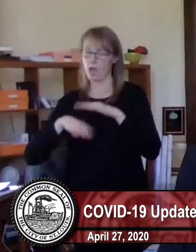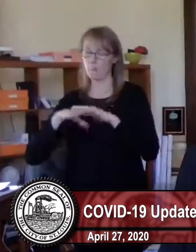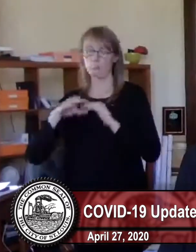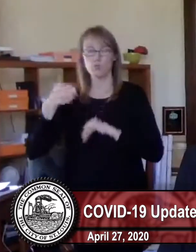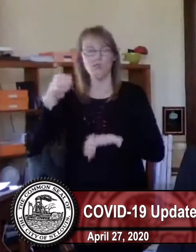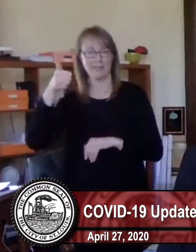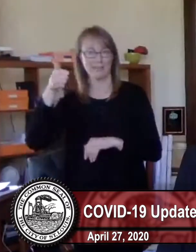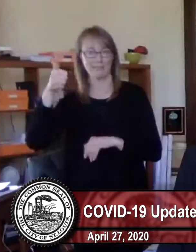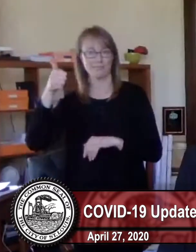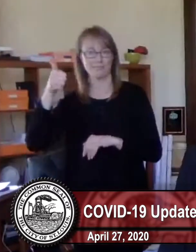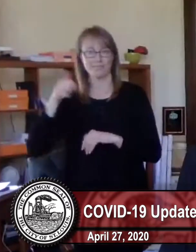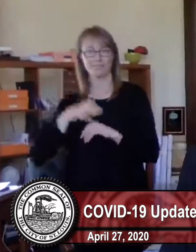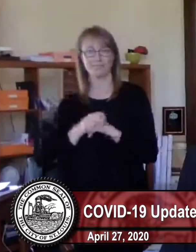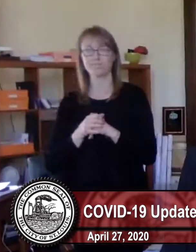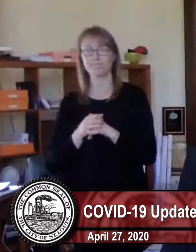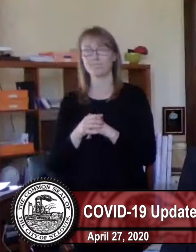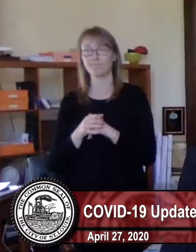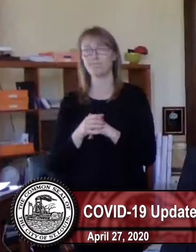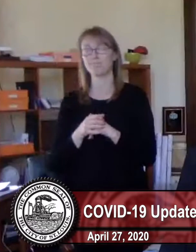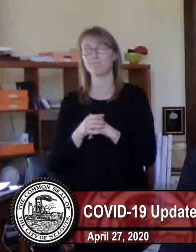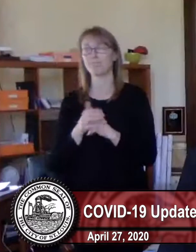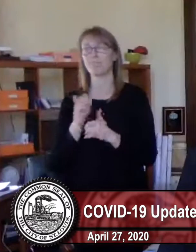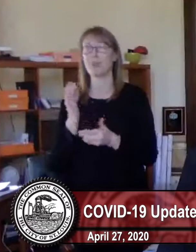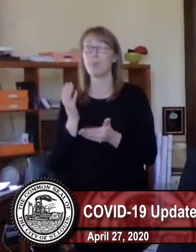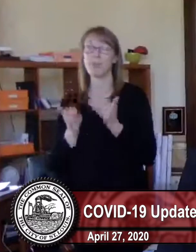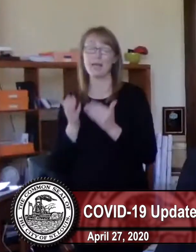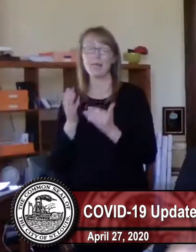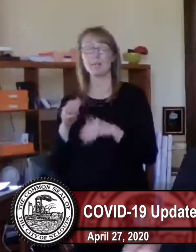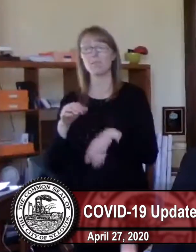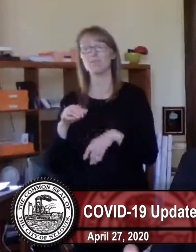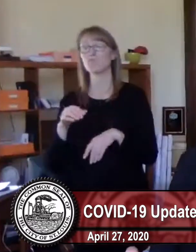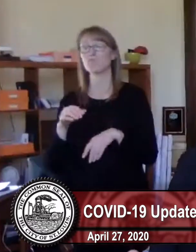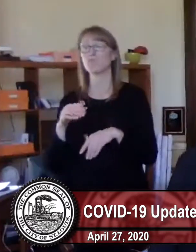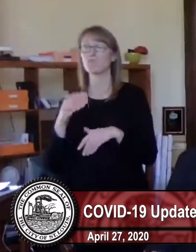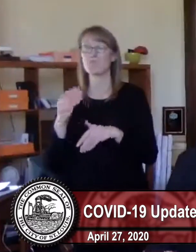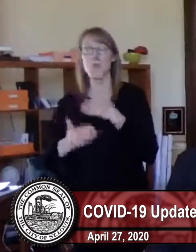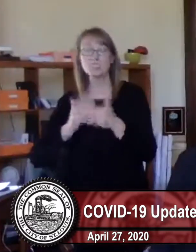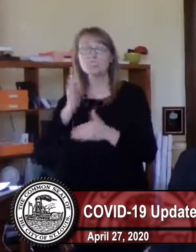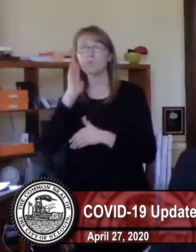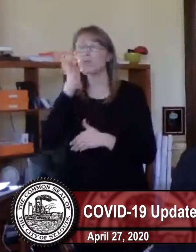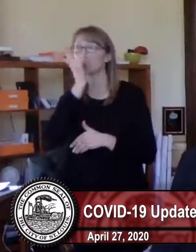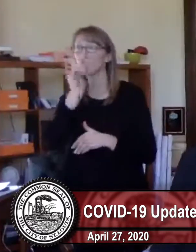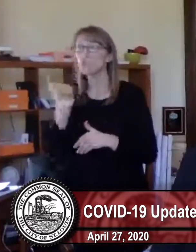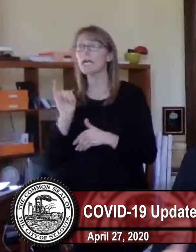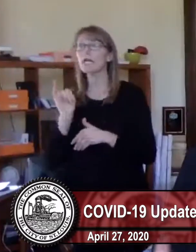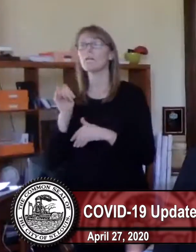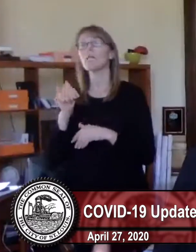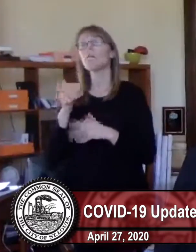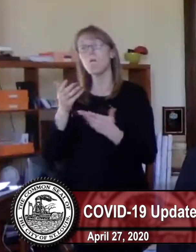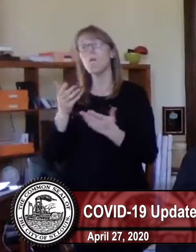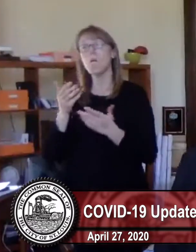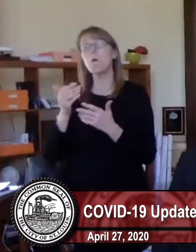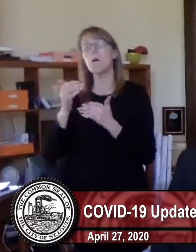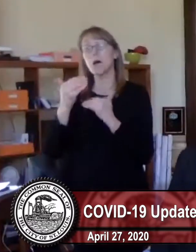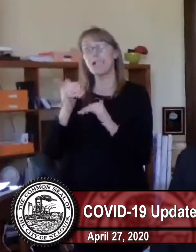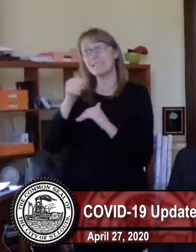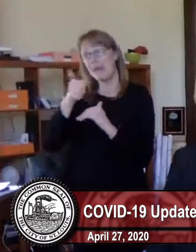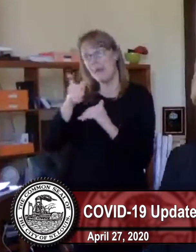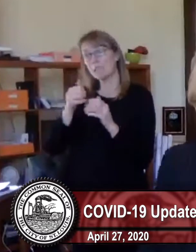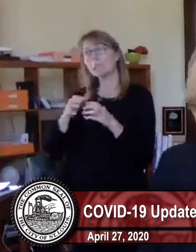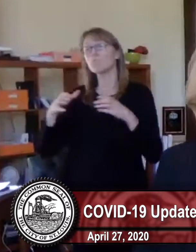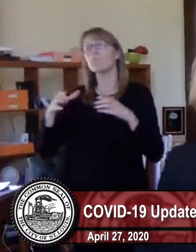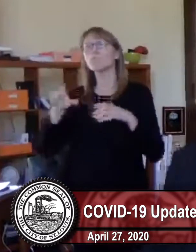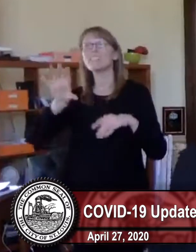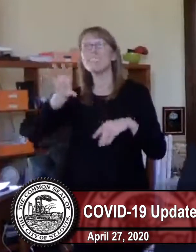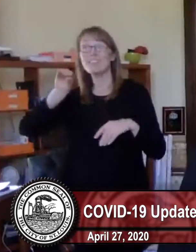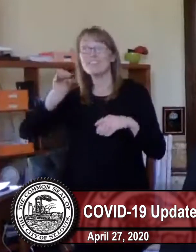get expanded. Maybe it'll first be expanded to 50 and then maybe to 100. I mean, all these things are coming about. But if you're talking